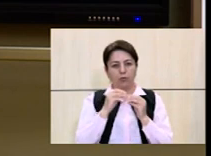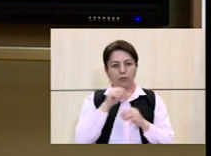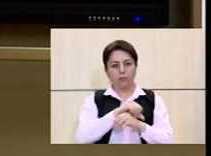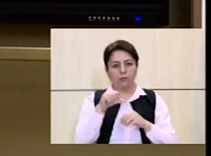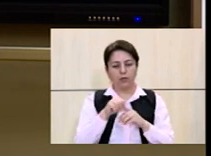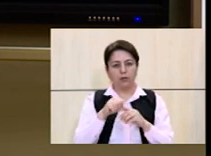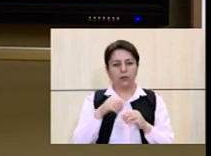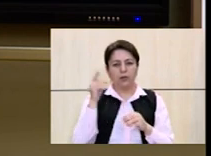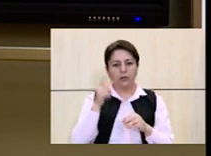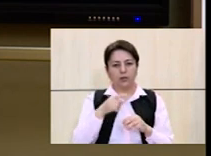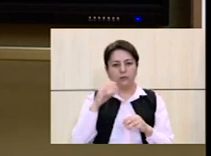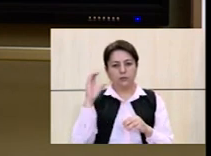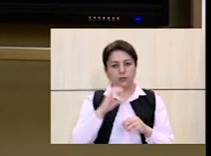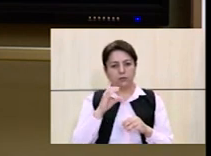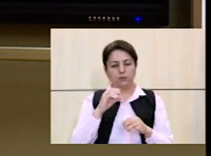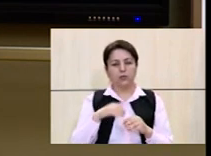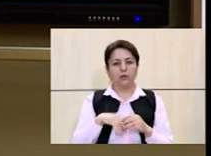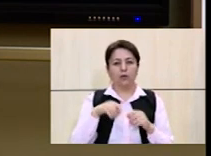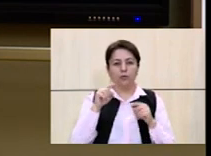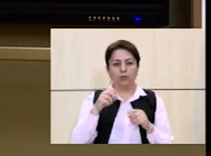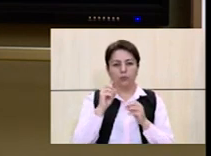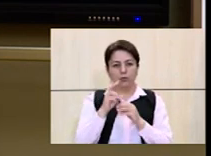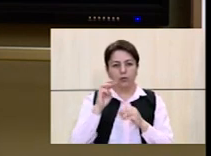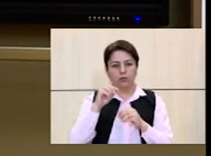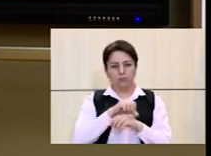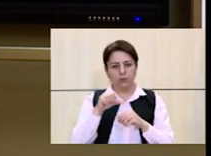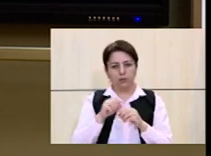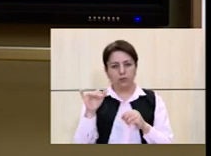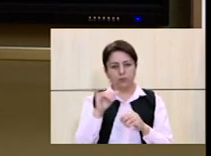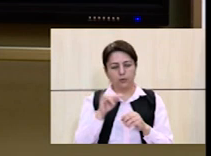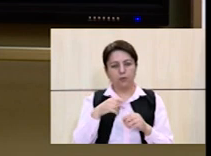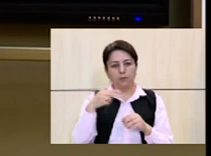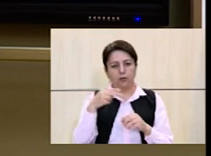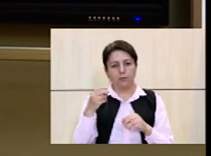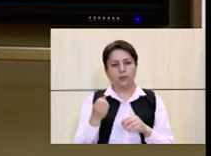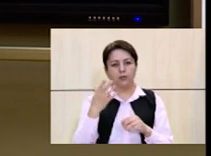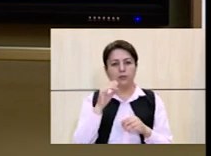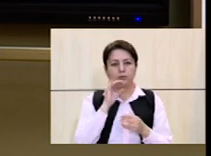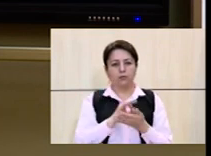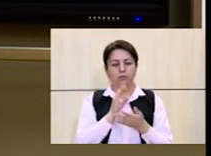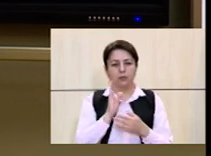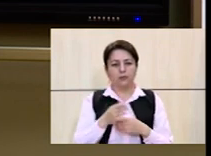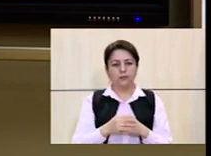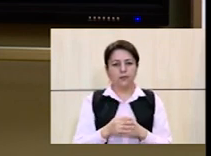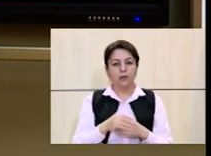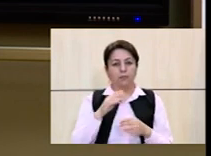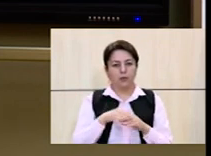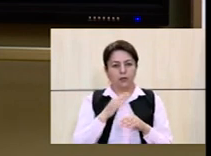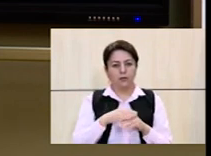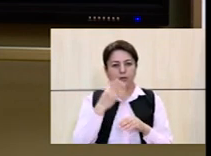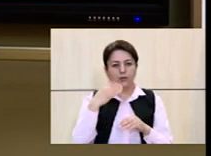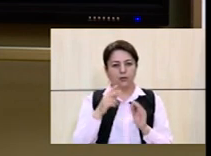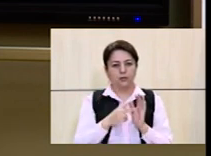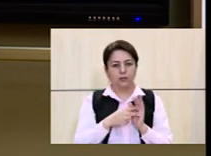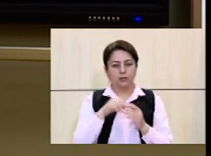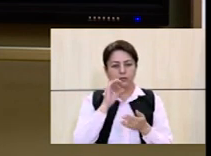sekund kvadratga, ko'paytiramiz 12 metrga. Barobar natija necha joul bo'ladi? Barakalla,